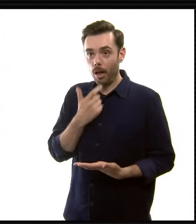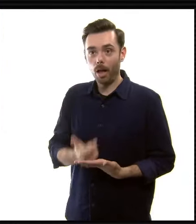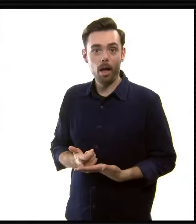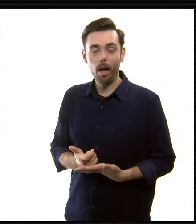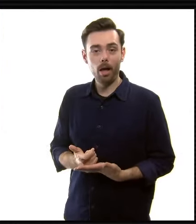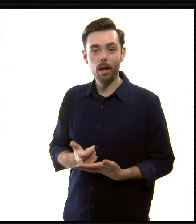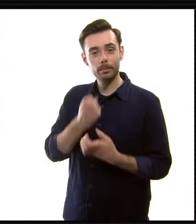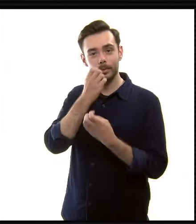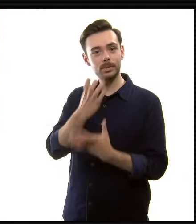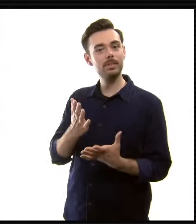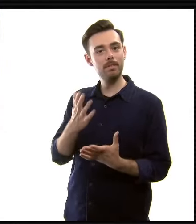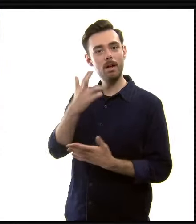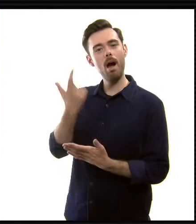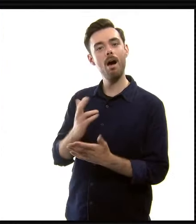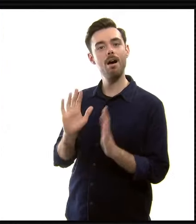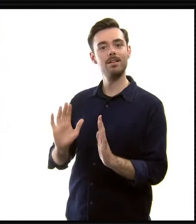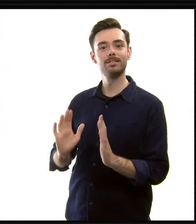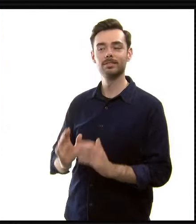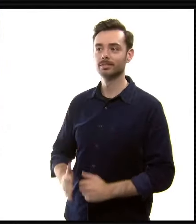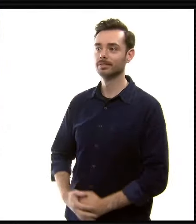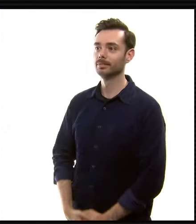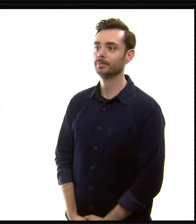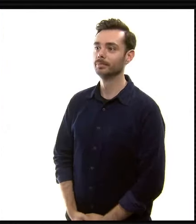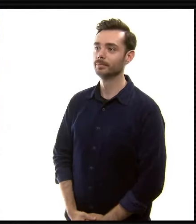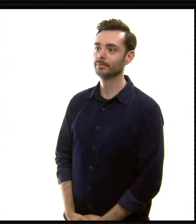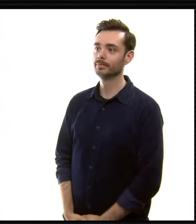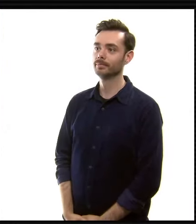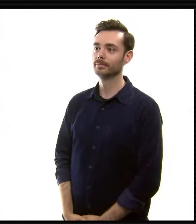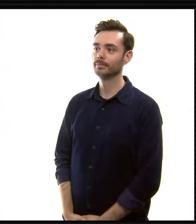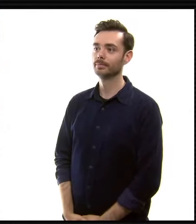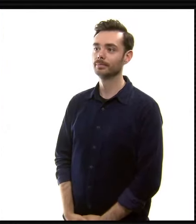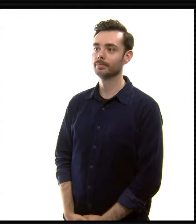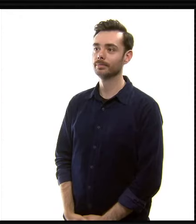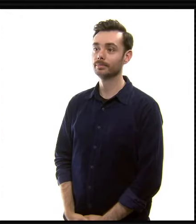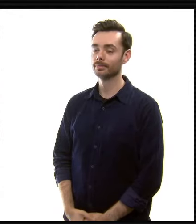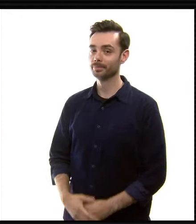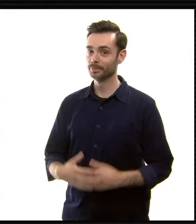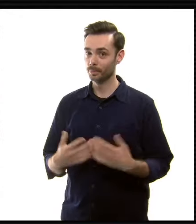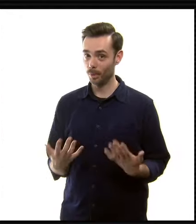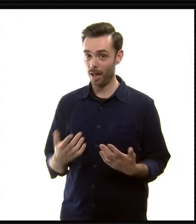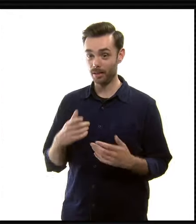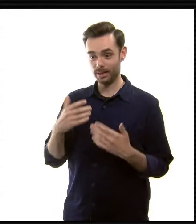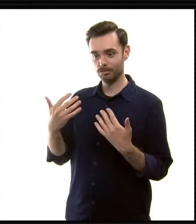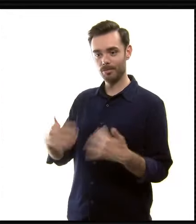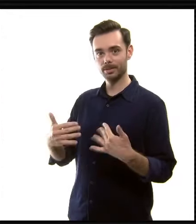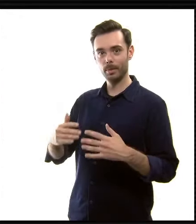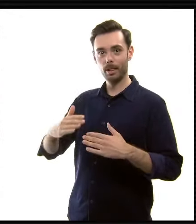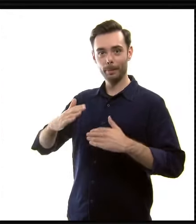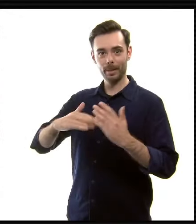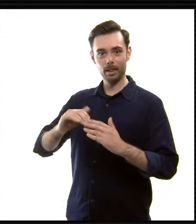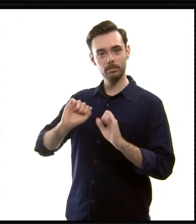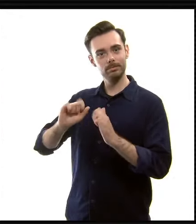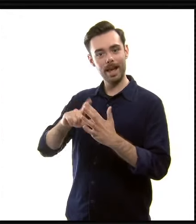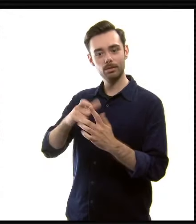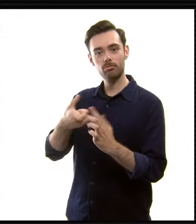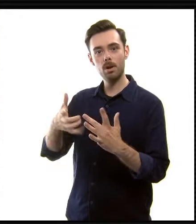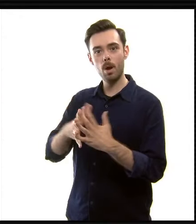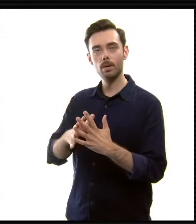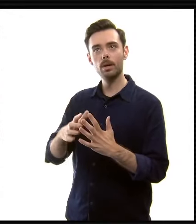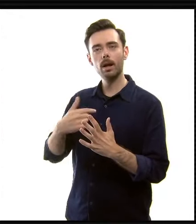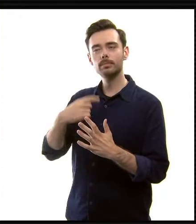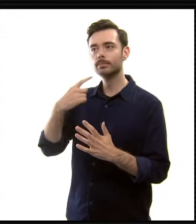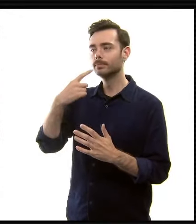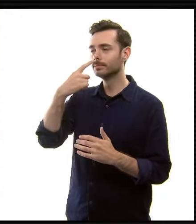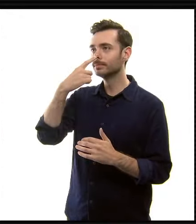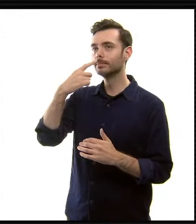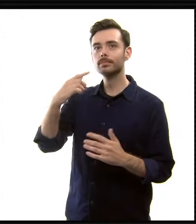know. And on the subject of incredible builds, I can smell a cake baking somewhere. Let's check in with our